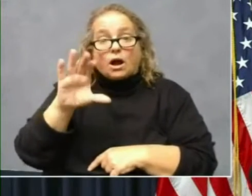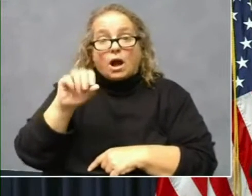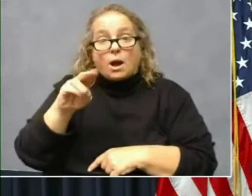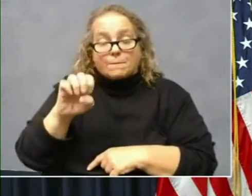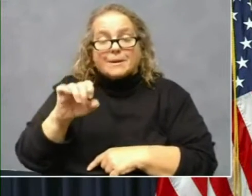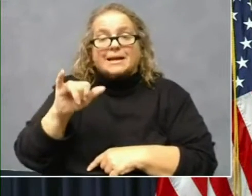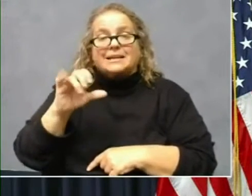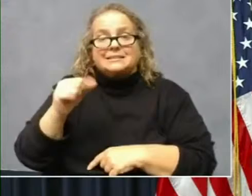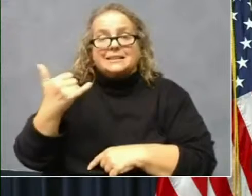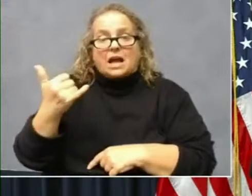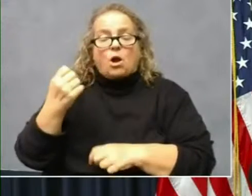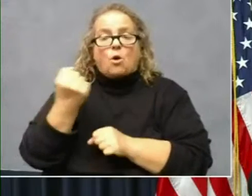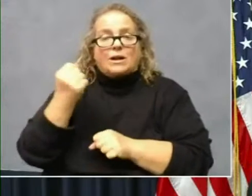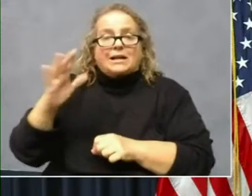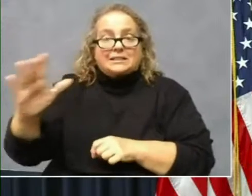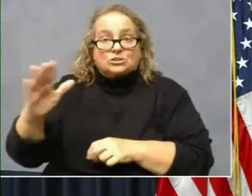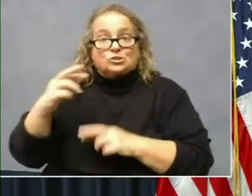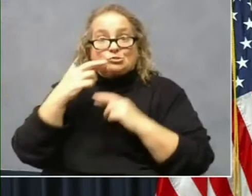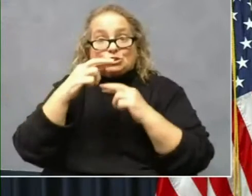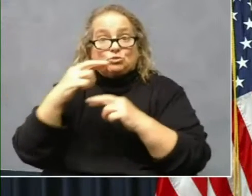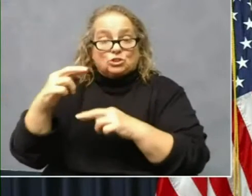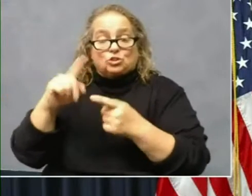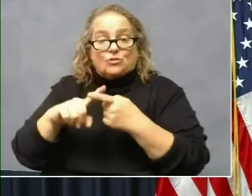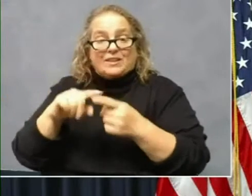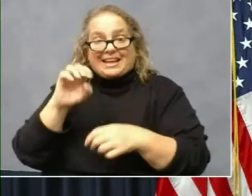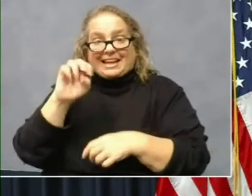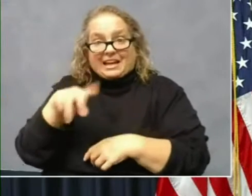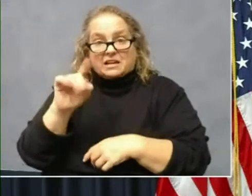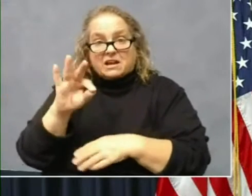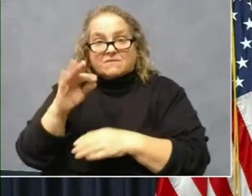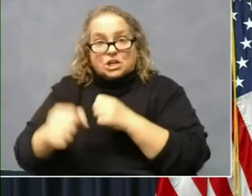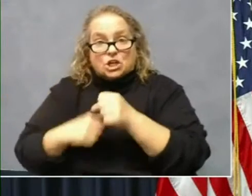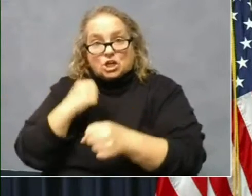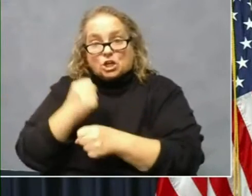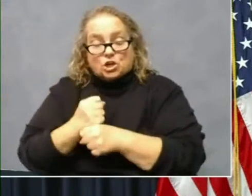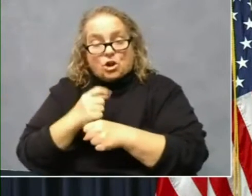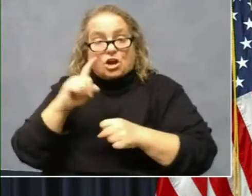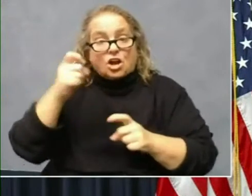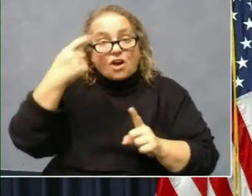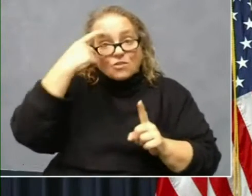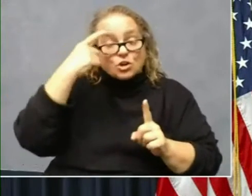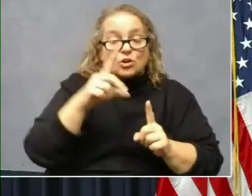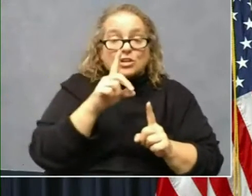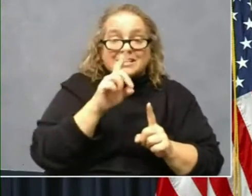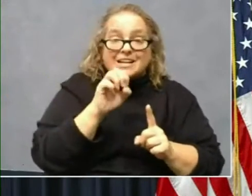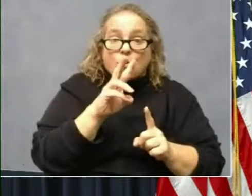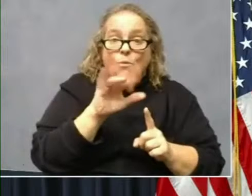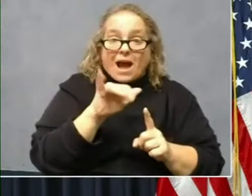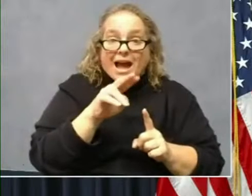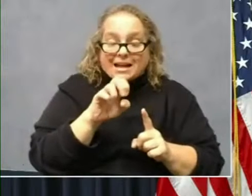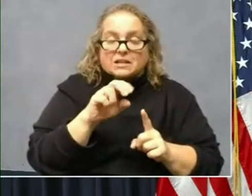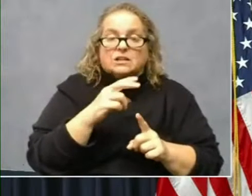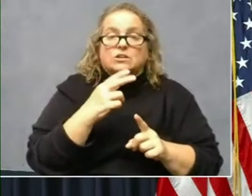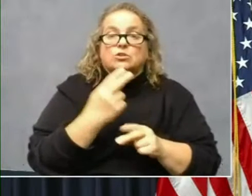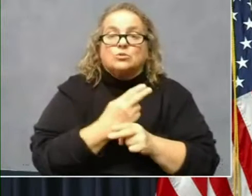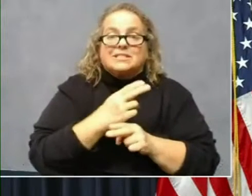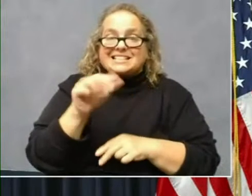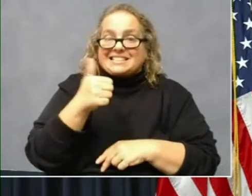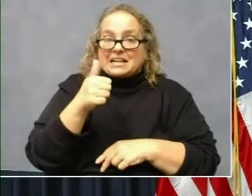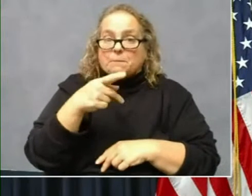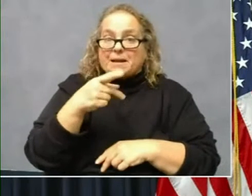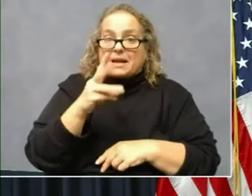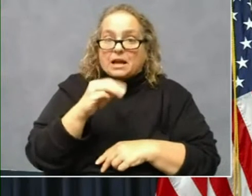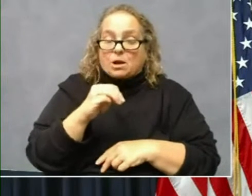of the year. Governor DeWine is keeping his 10 p.m. curfew, and he says that he'll extend it. And Governor Whitmer